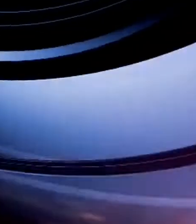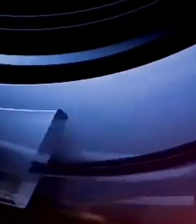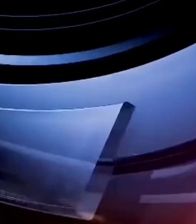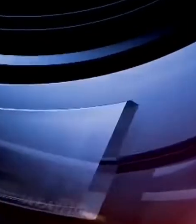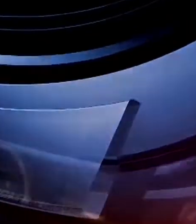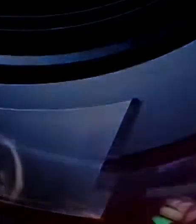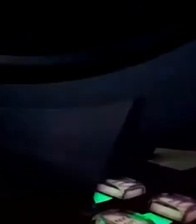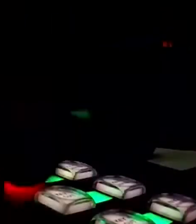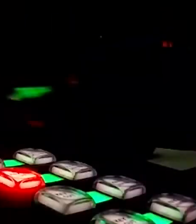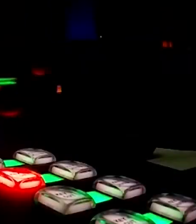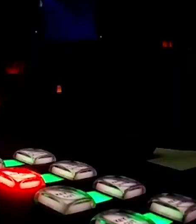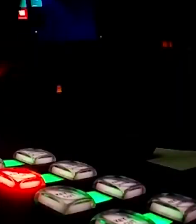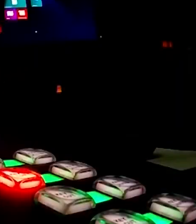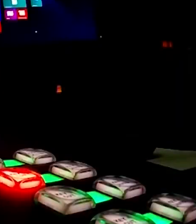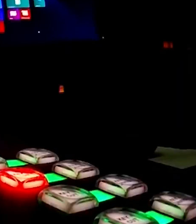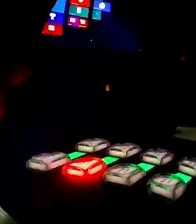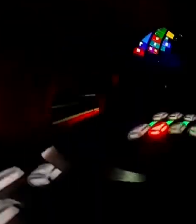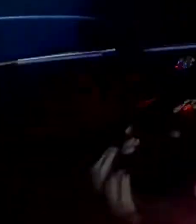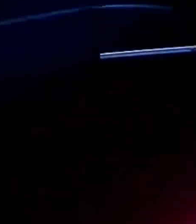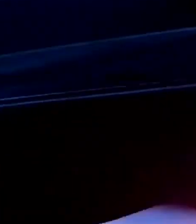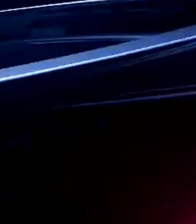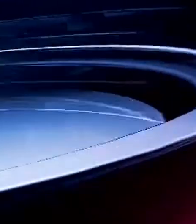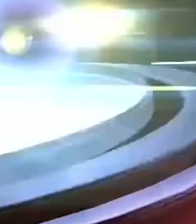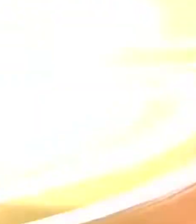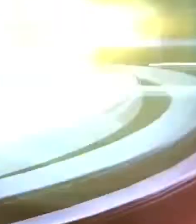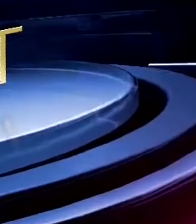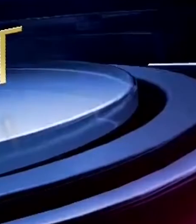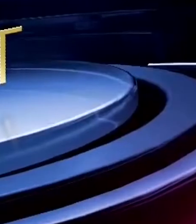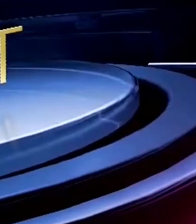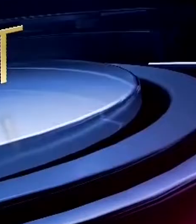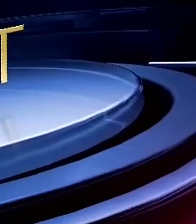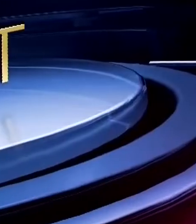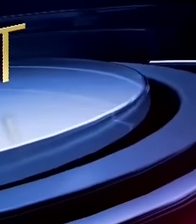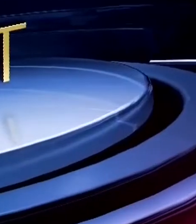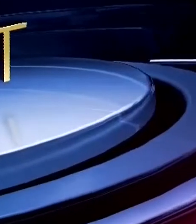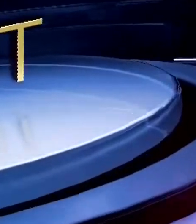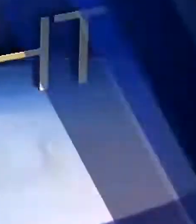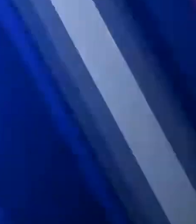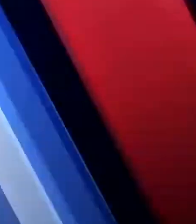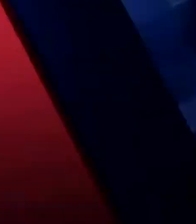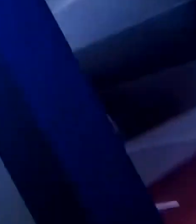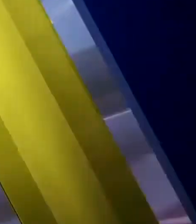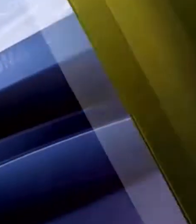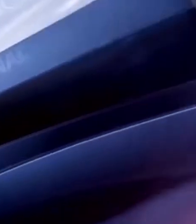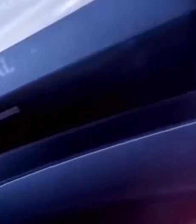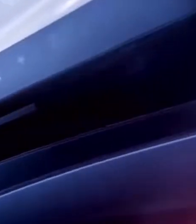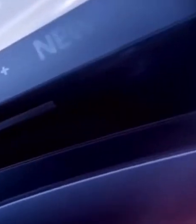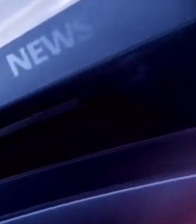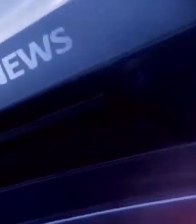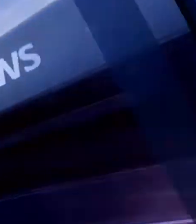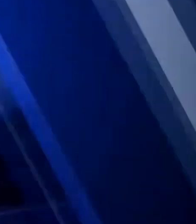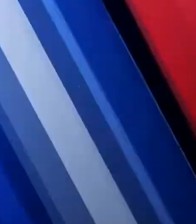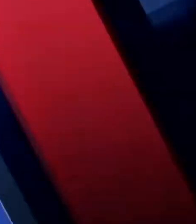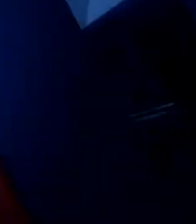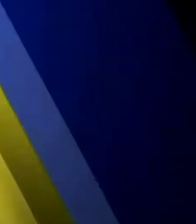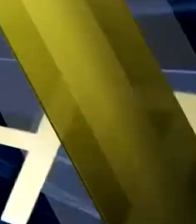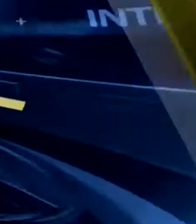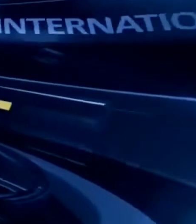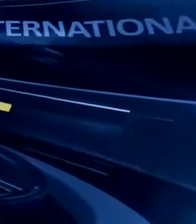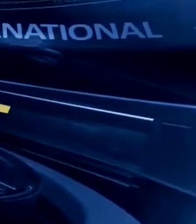Broadcasting from our studios in the Pine St. Michael, this is CBC Newsnight, starting now.